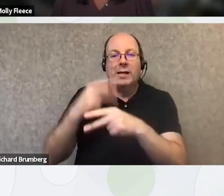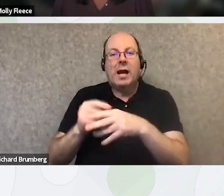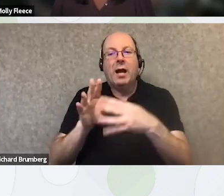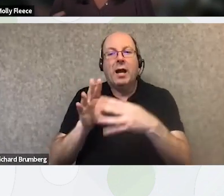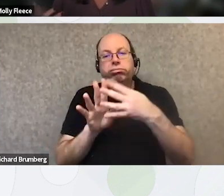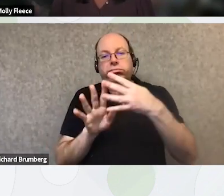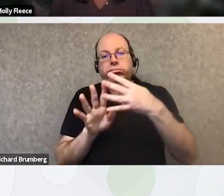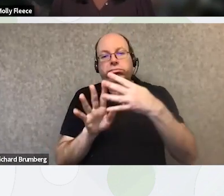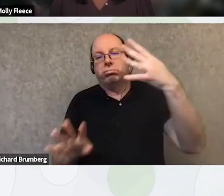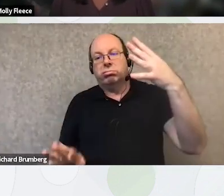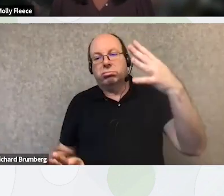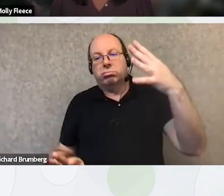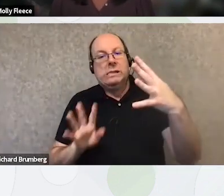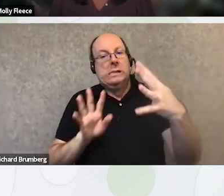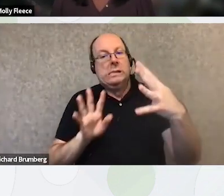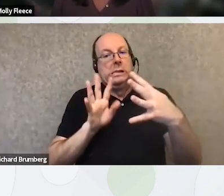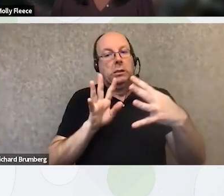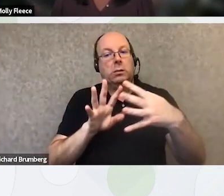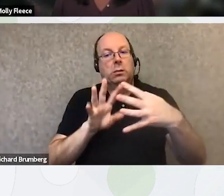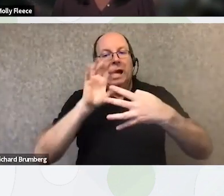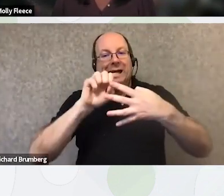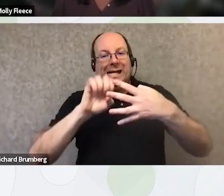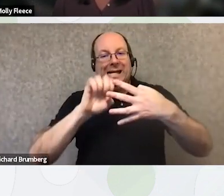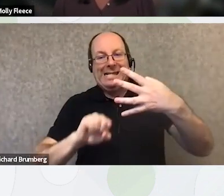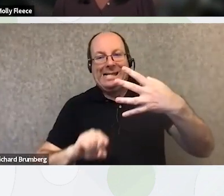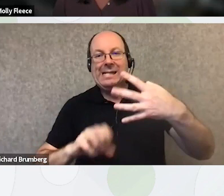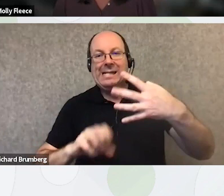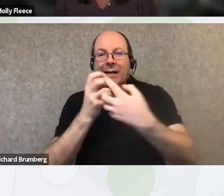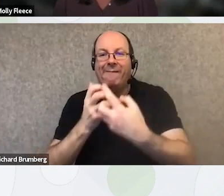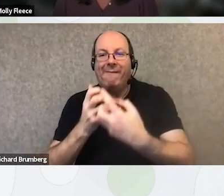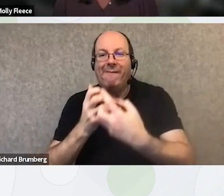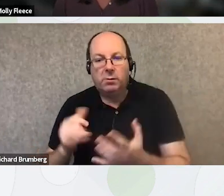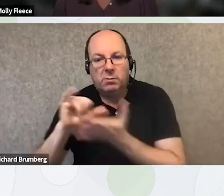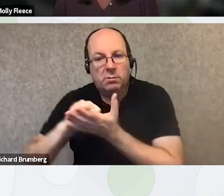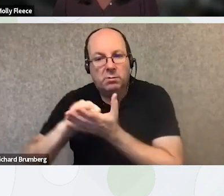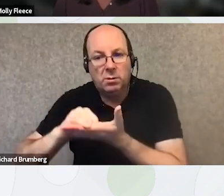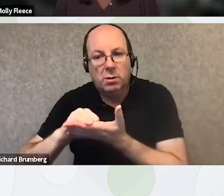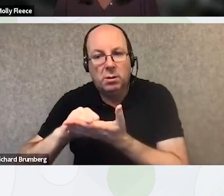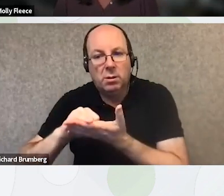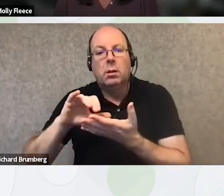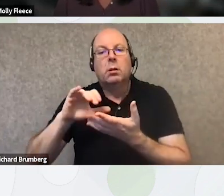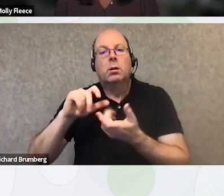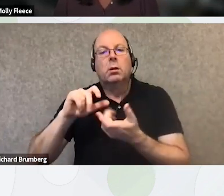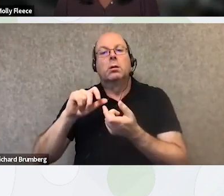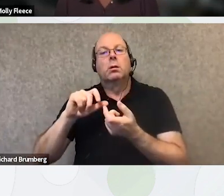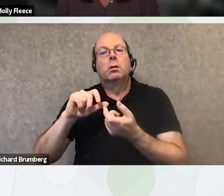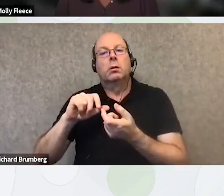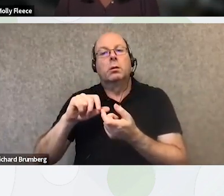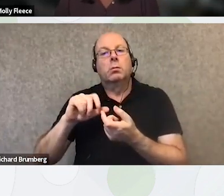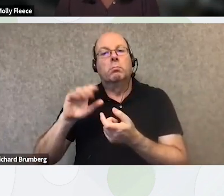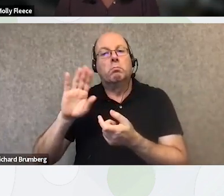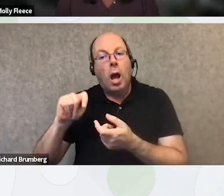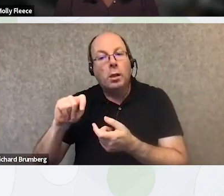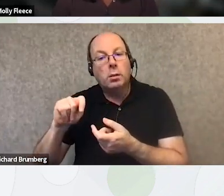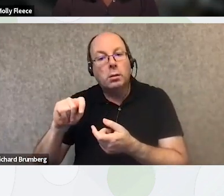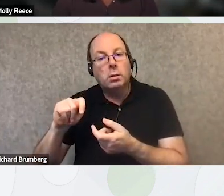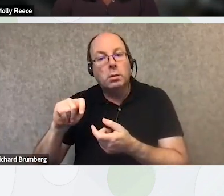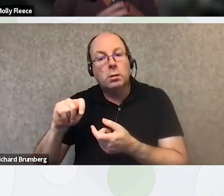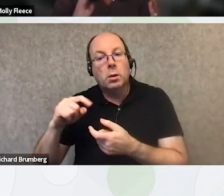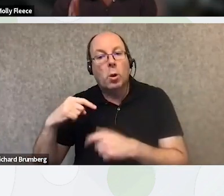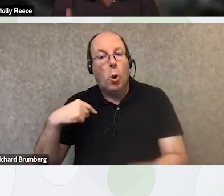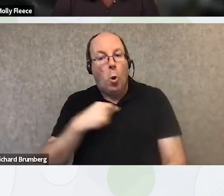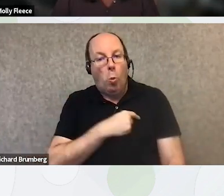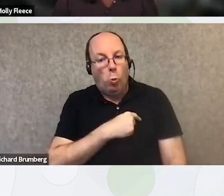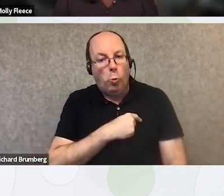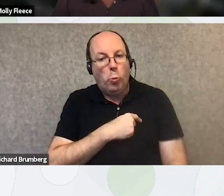that these variants that are circulating change and evolve, but what we do know is